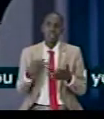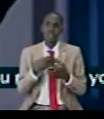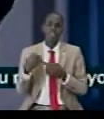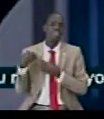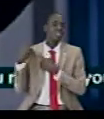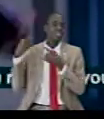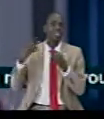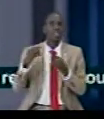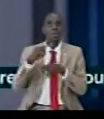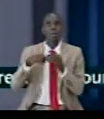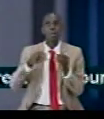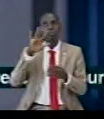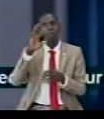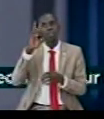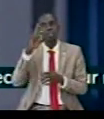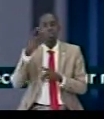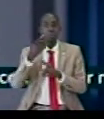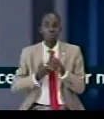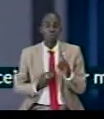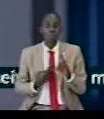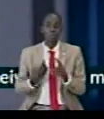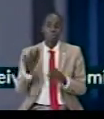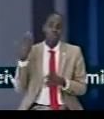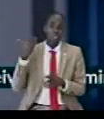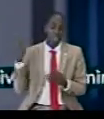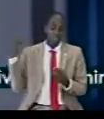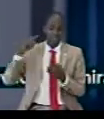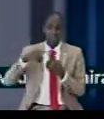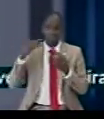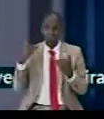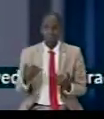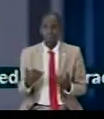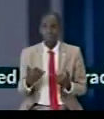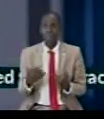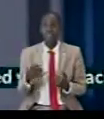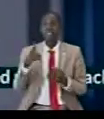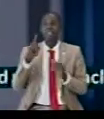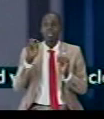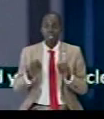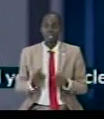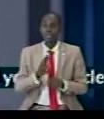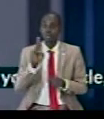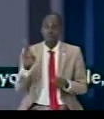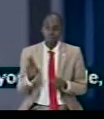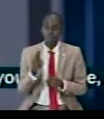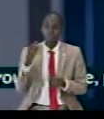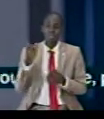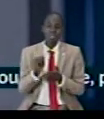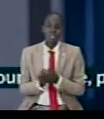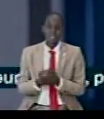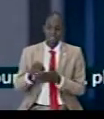about 5 or 6 months ago till now, I can use that